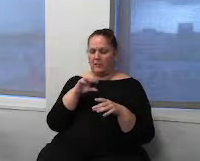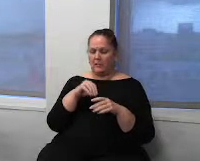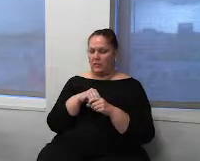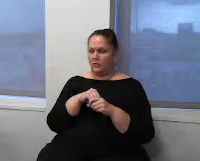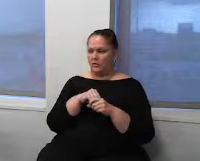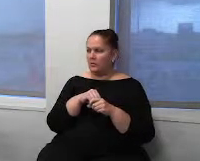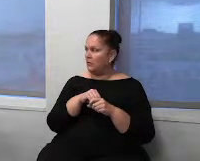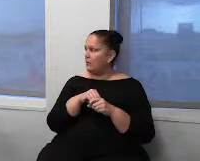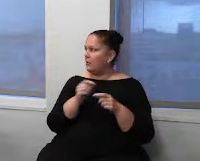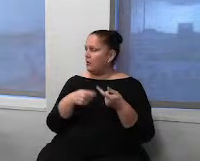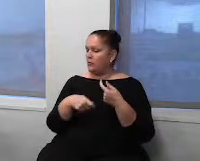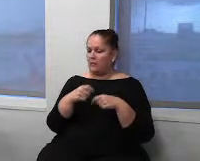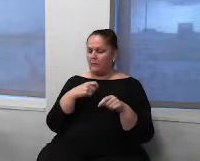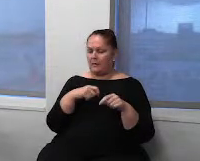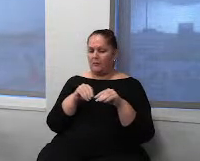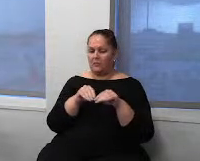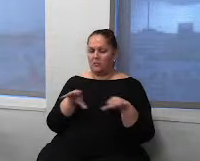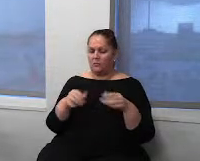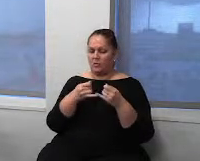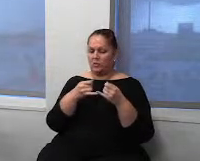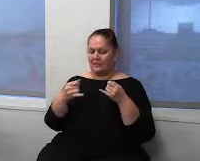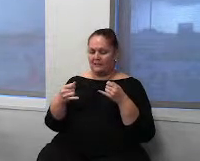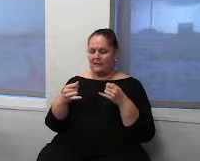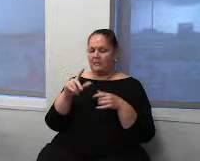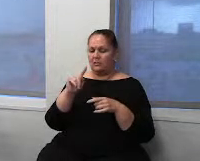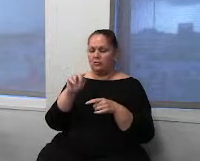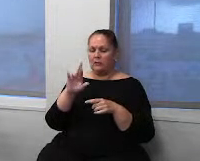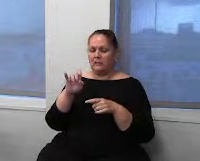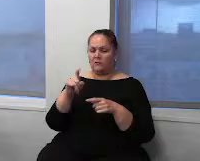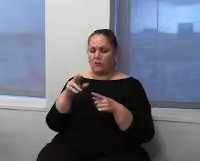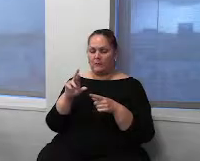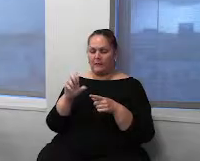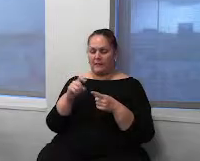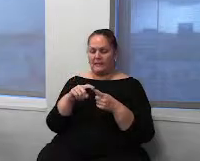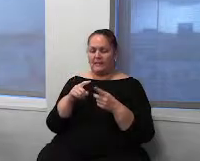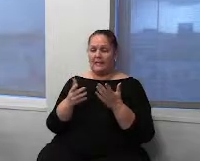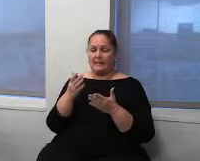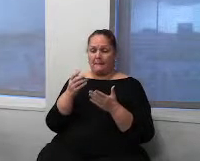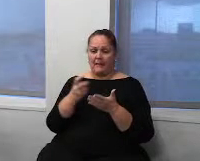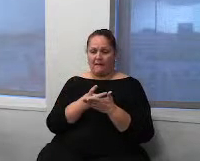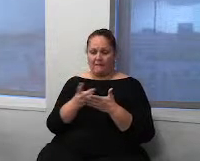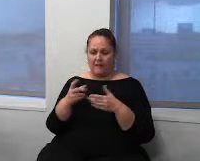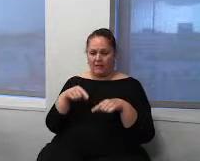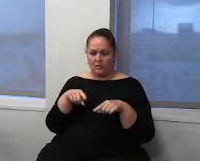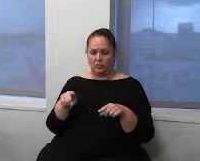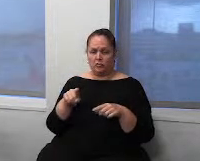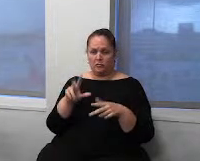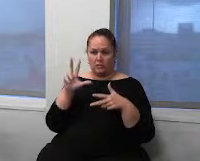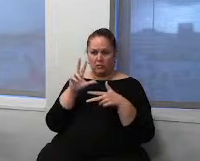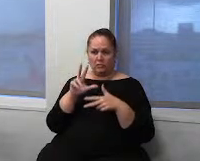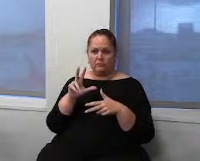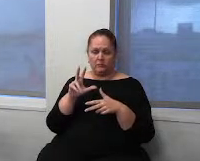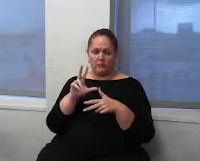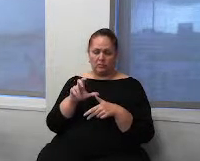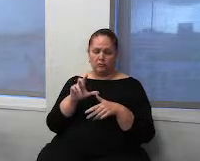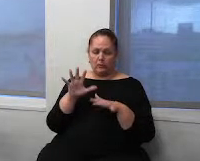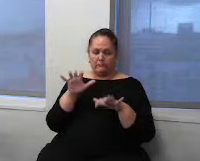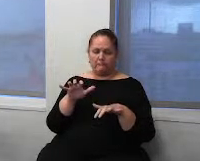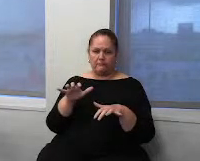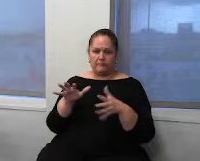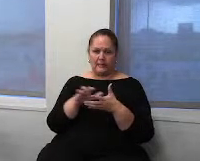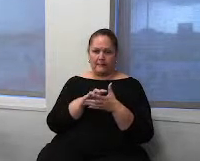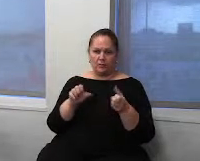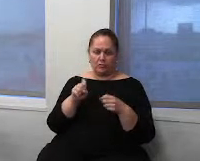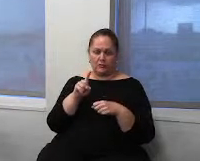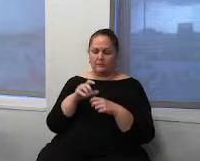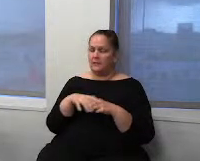brief indicate that includes replacement of distribution line transformers that may fail during storm damage?